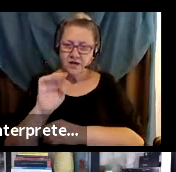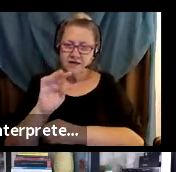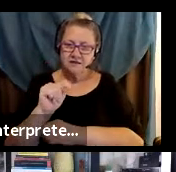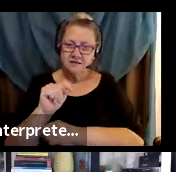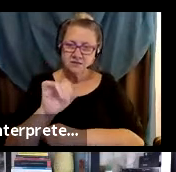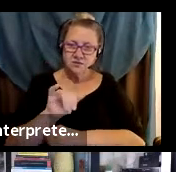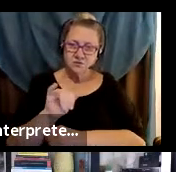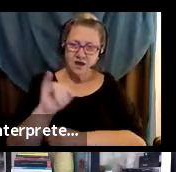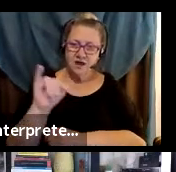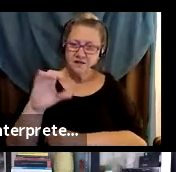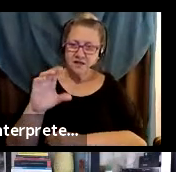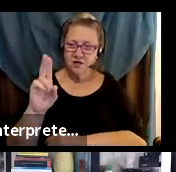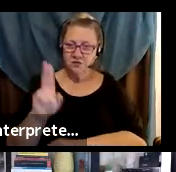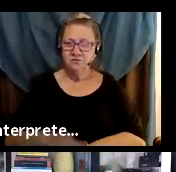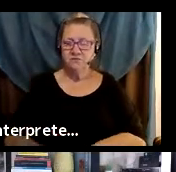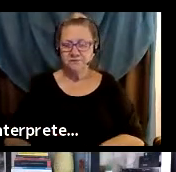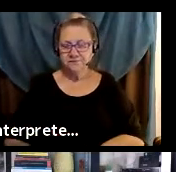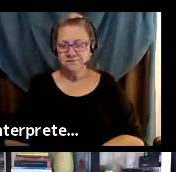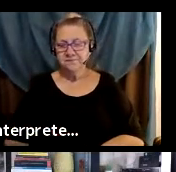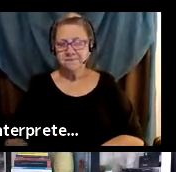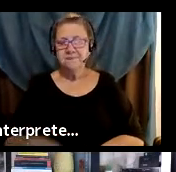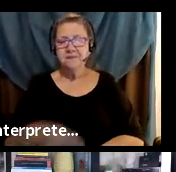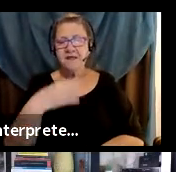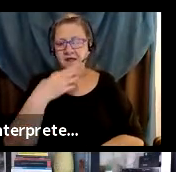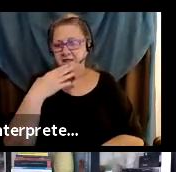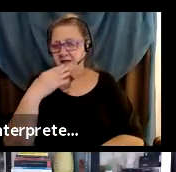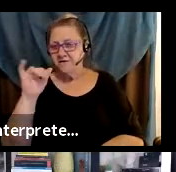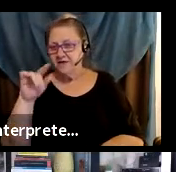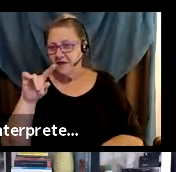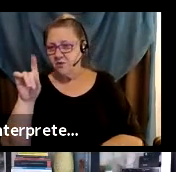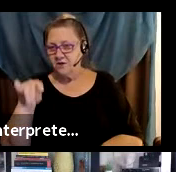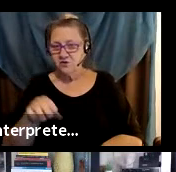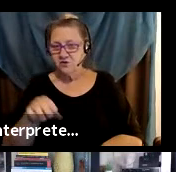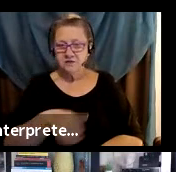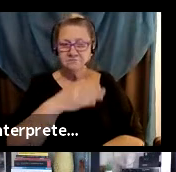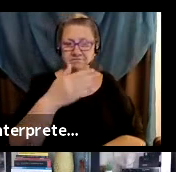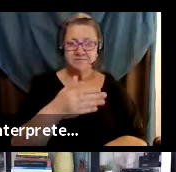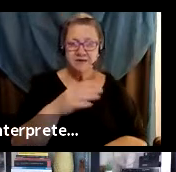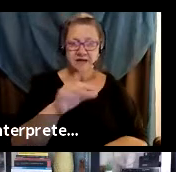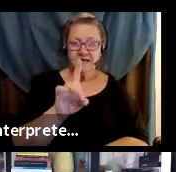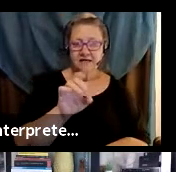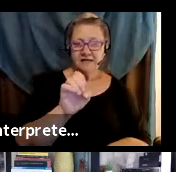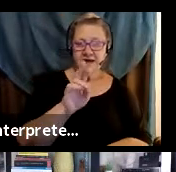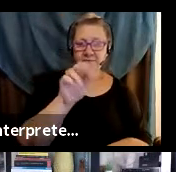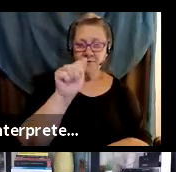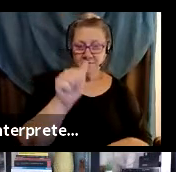Thanks, Mitch, for that question. Let's go to Deborah and then we'll go to Anthony.